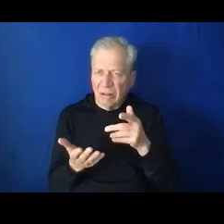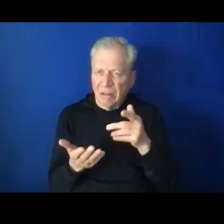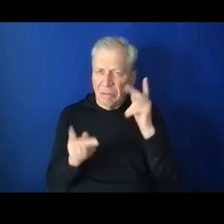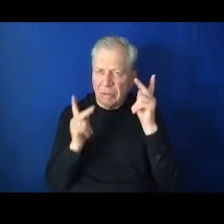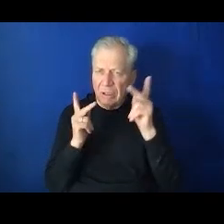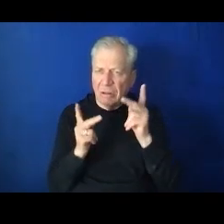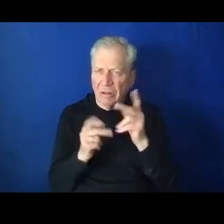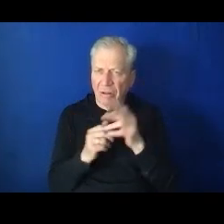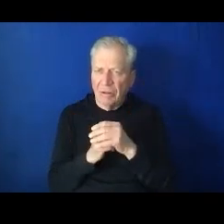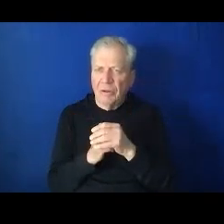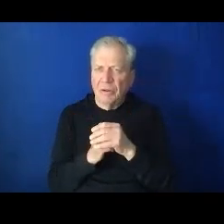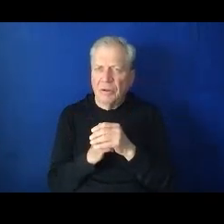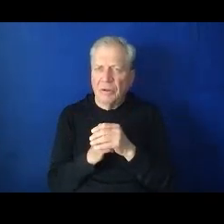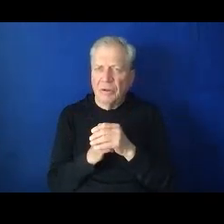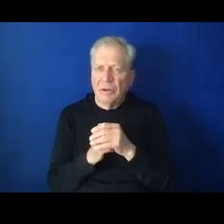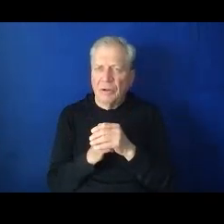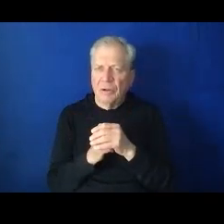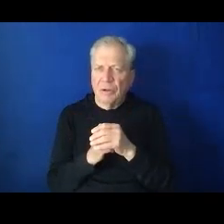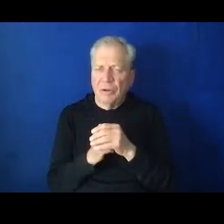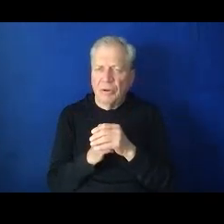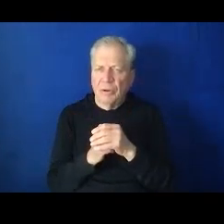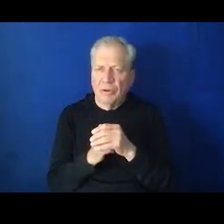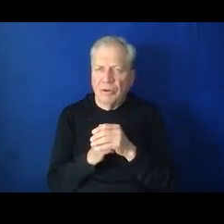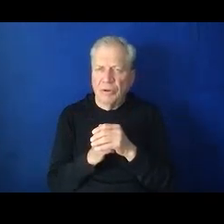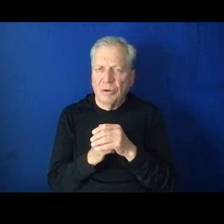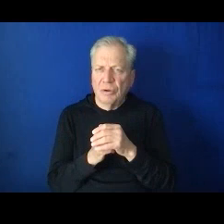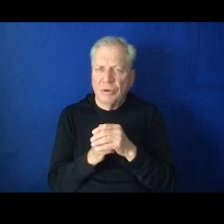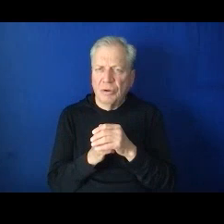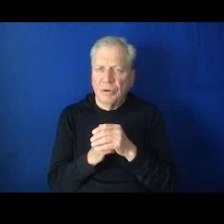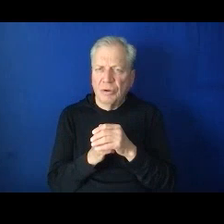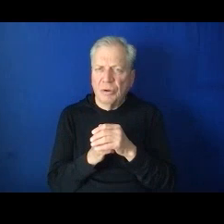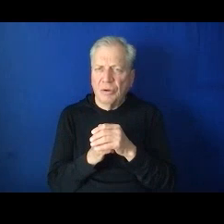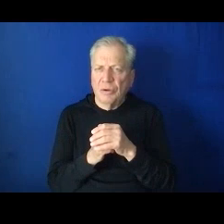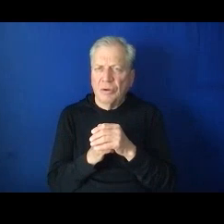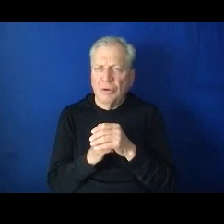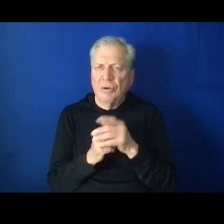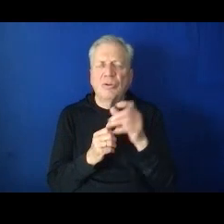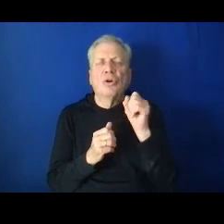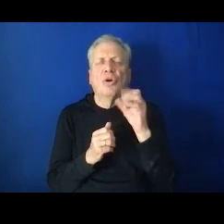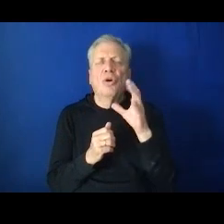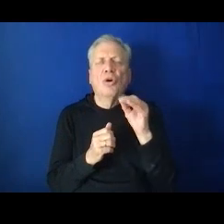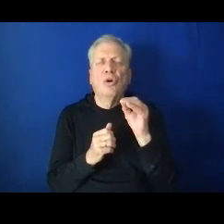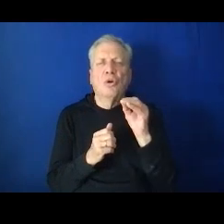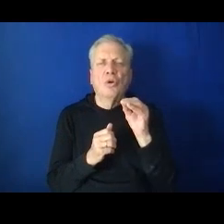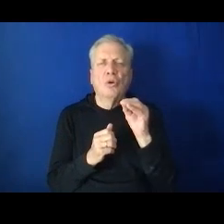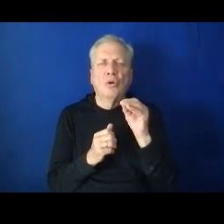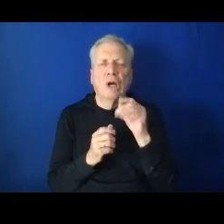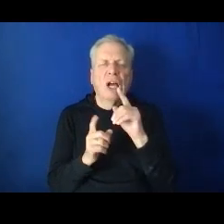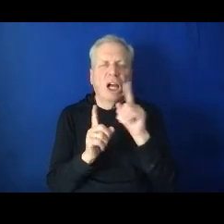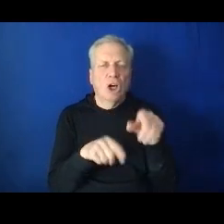that gene pool flow that happens first before? So